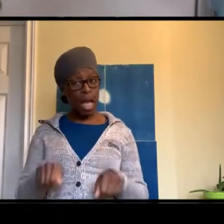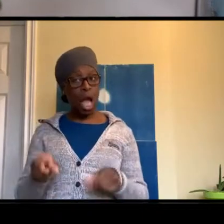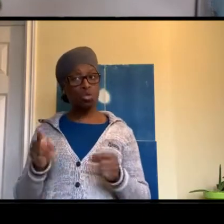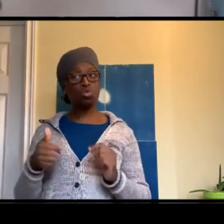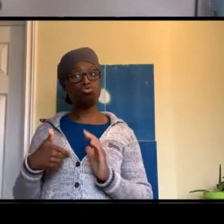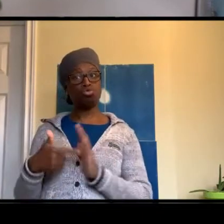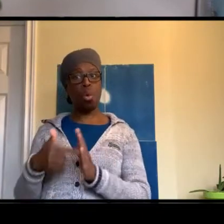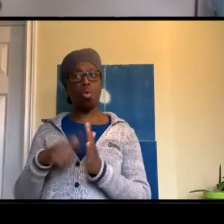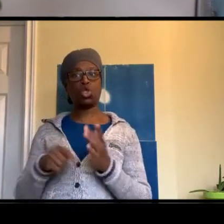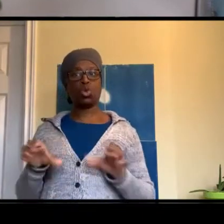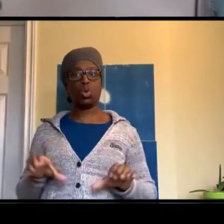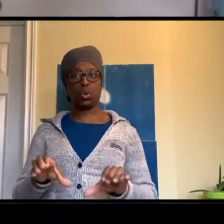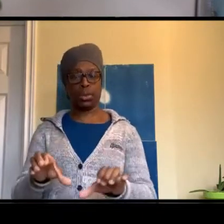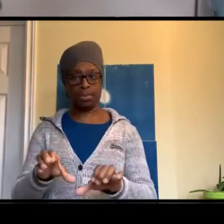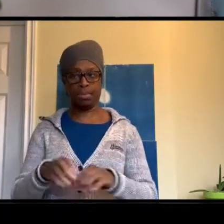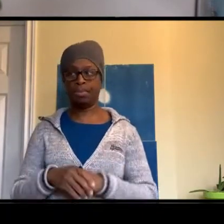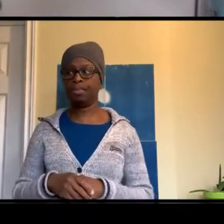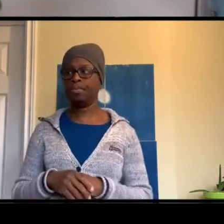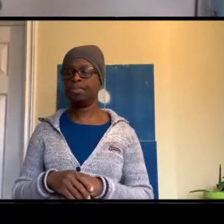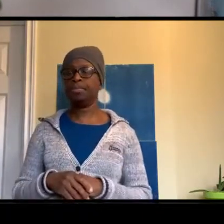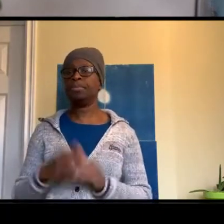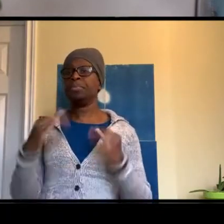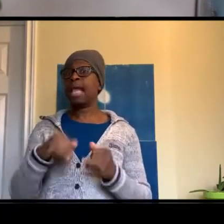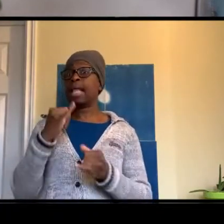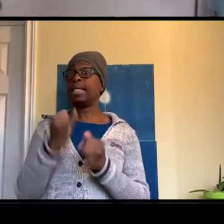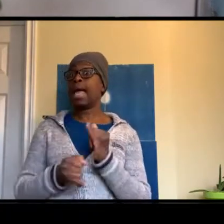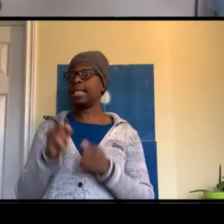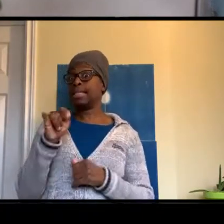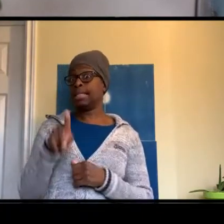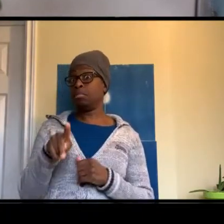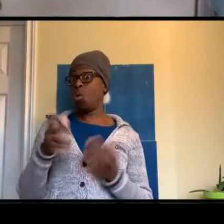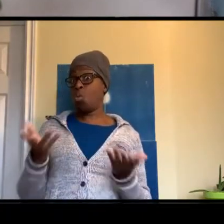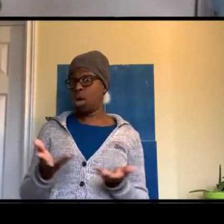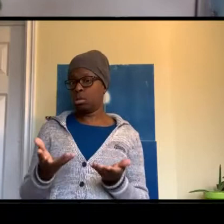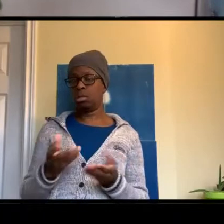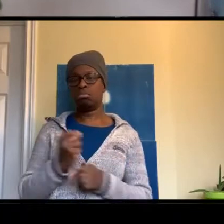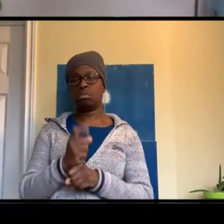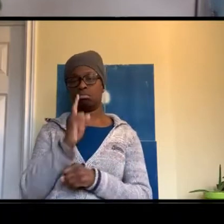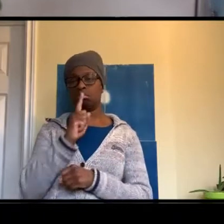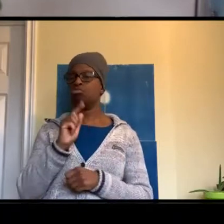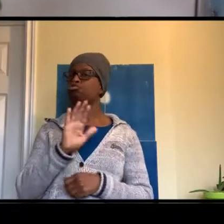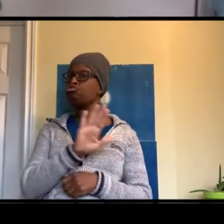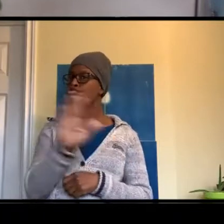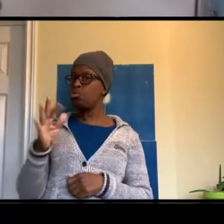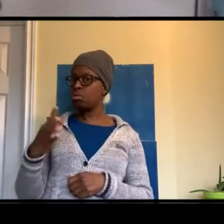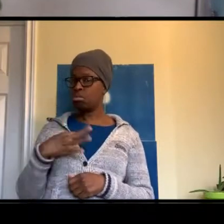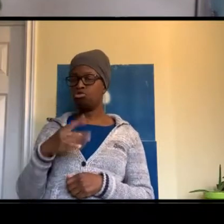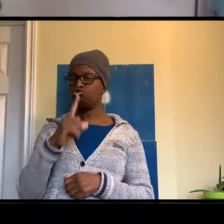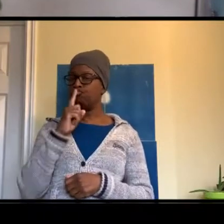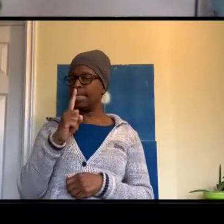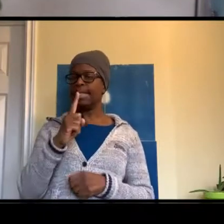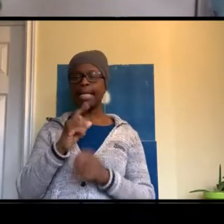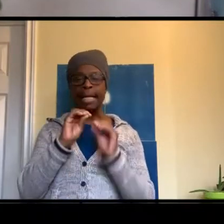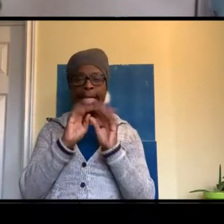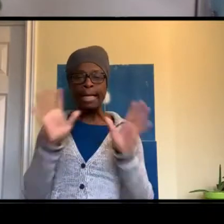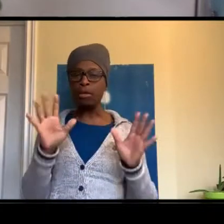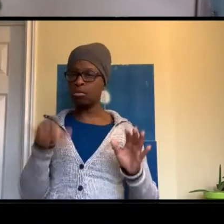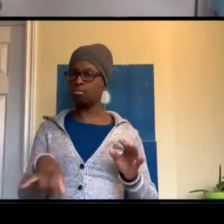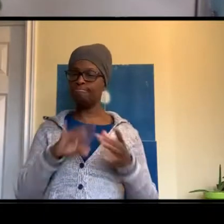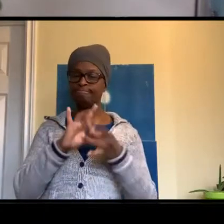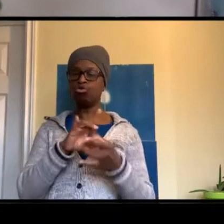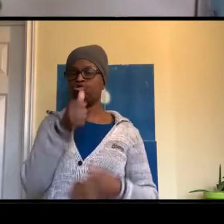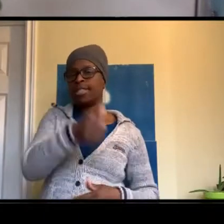think this is a really important tip, make it personal. So write in the first person if you would like. Share